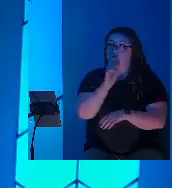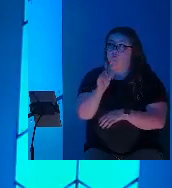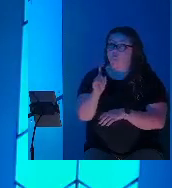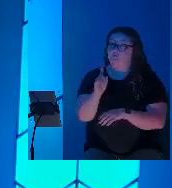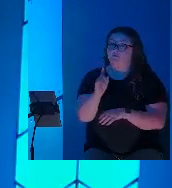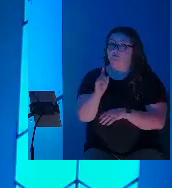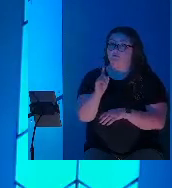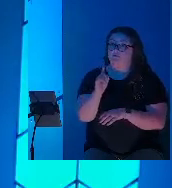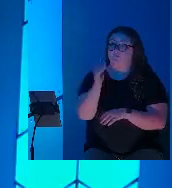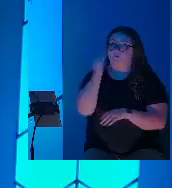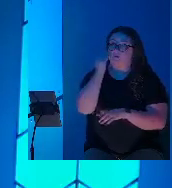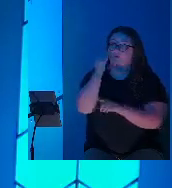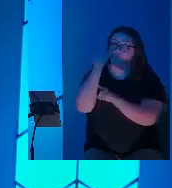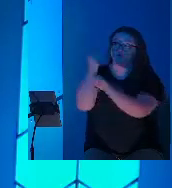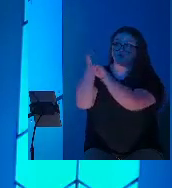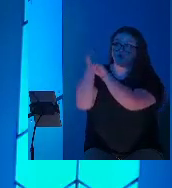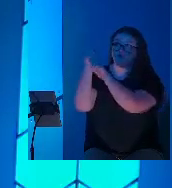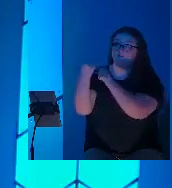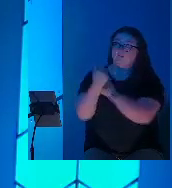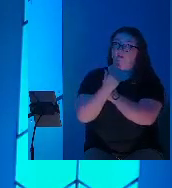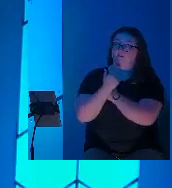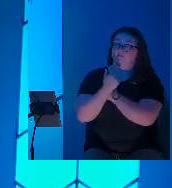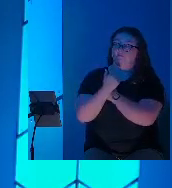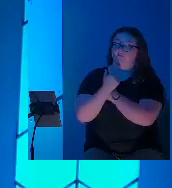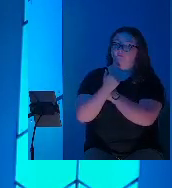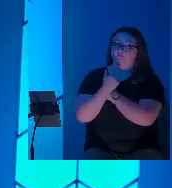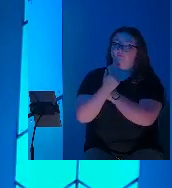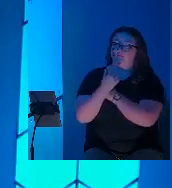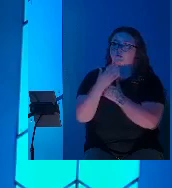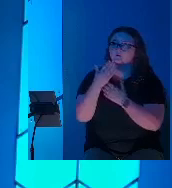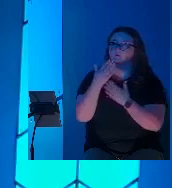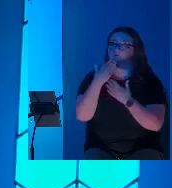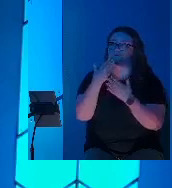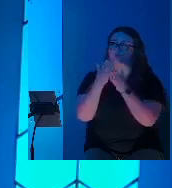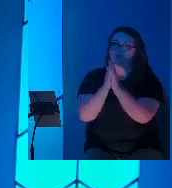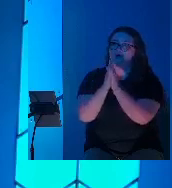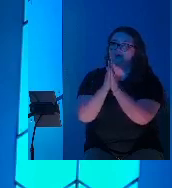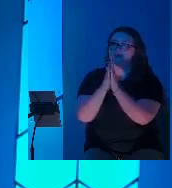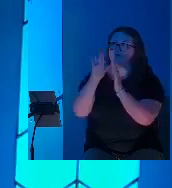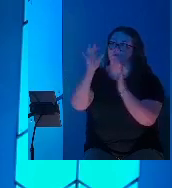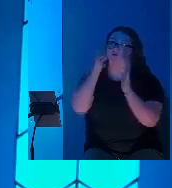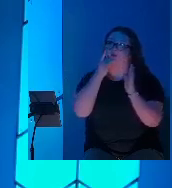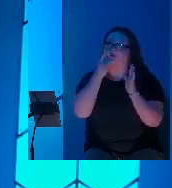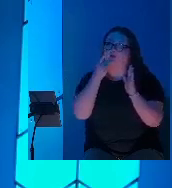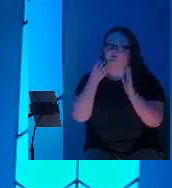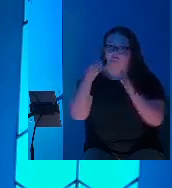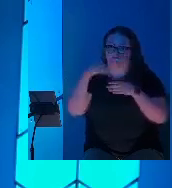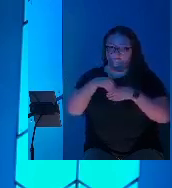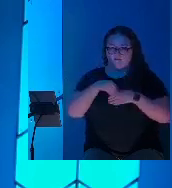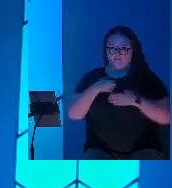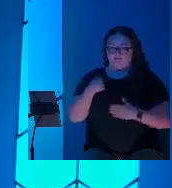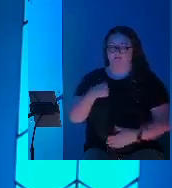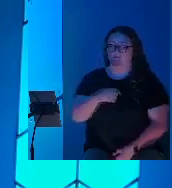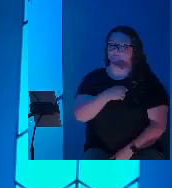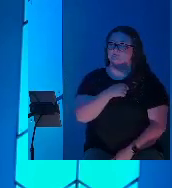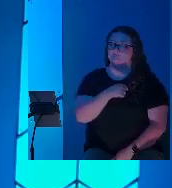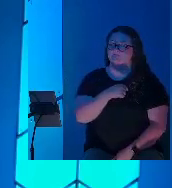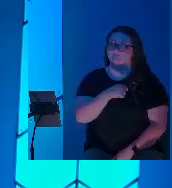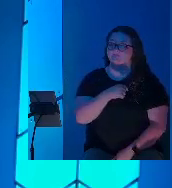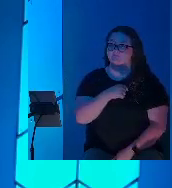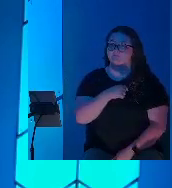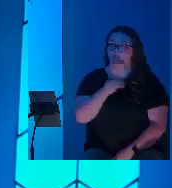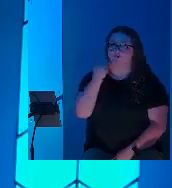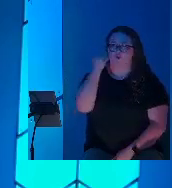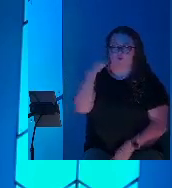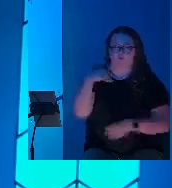know that you are the light in the darkness, and we pray that your light shines through us. God, we thank you that in this life we will have